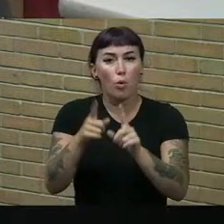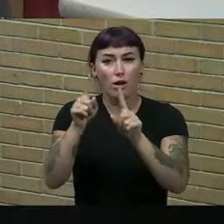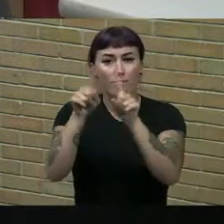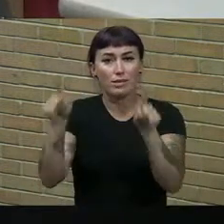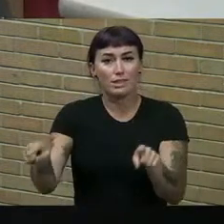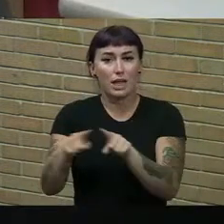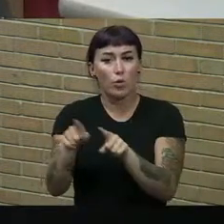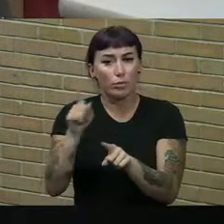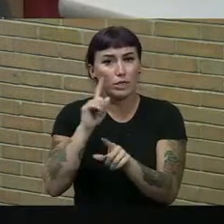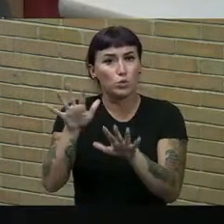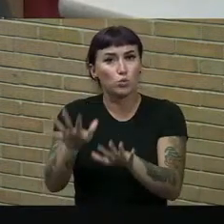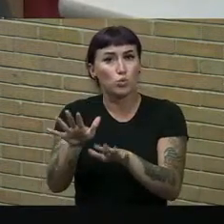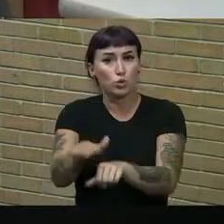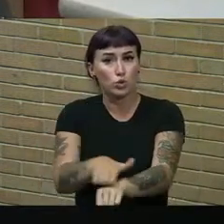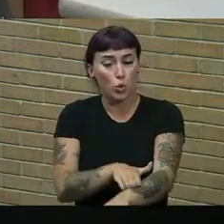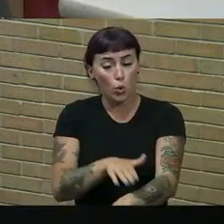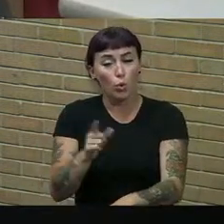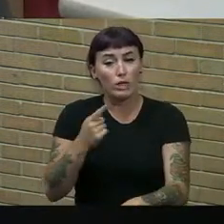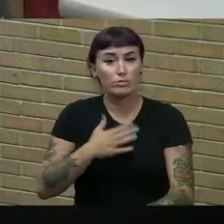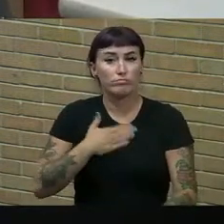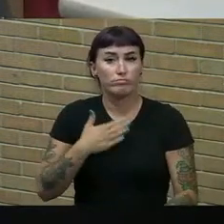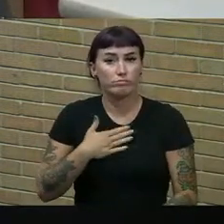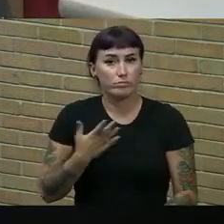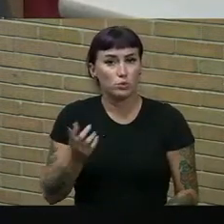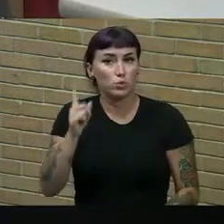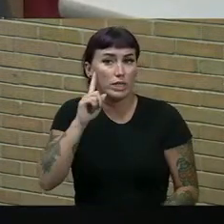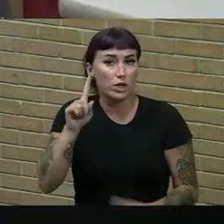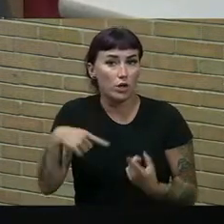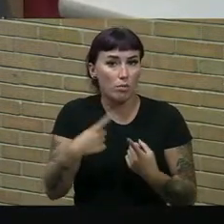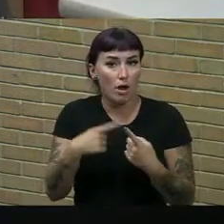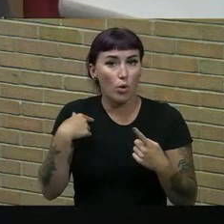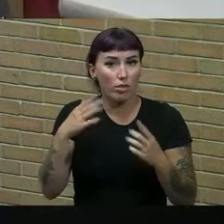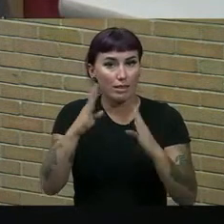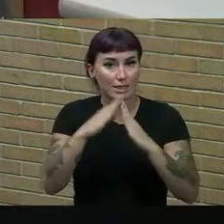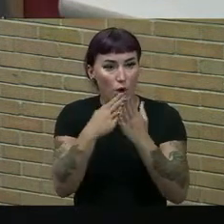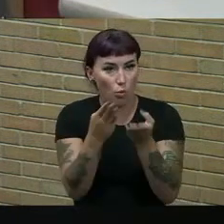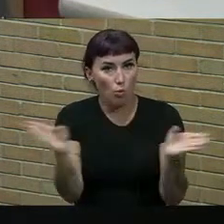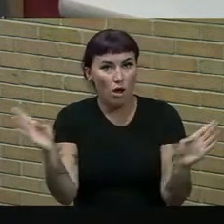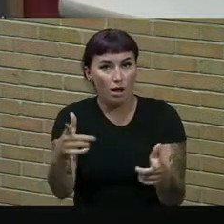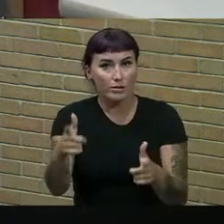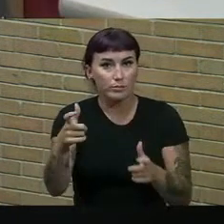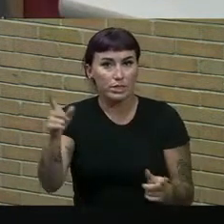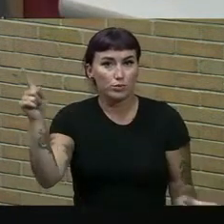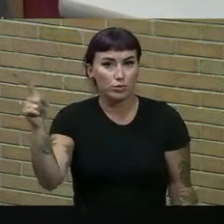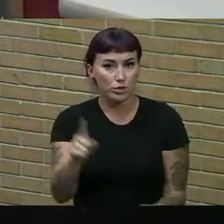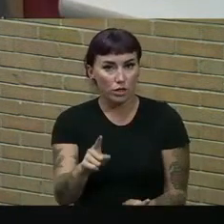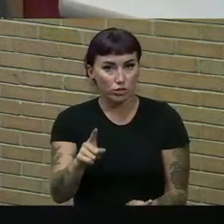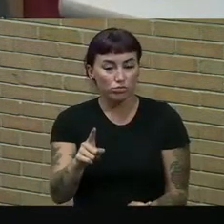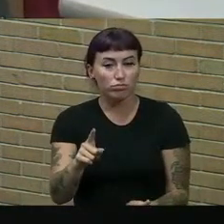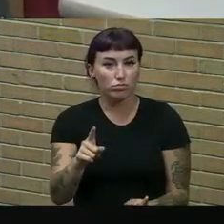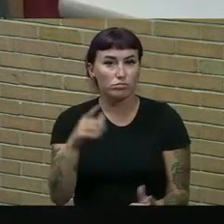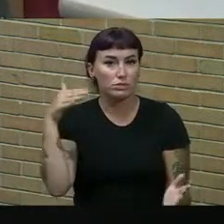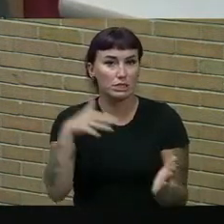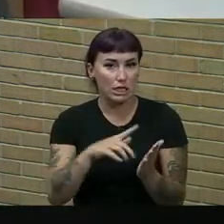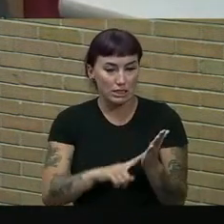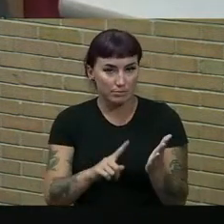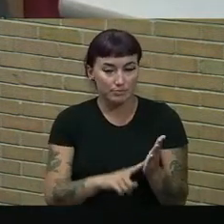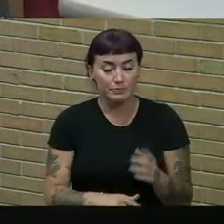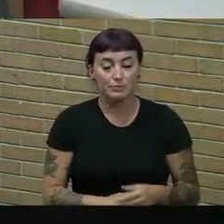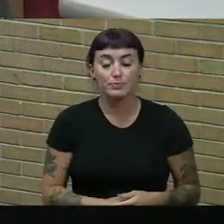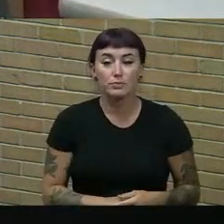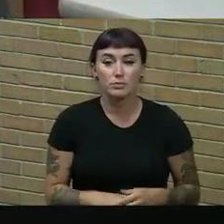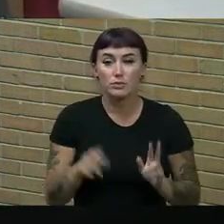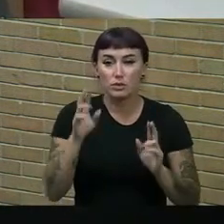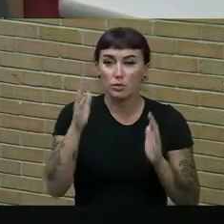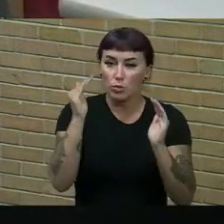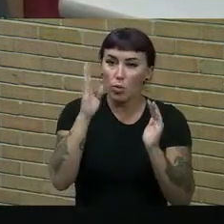slow down. He was pleased to hear that we were undertaking that town-wide speed reduction study, and which we